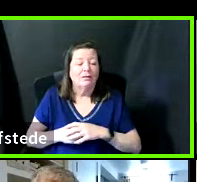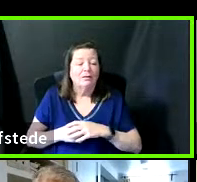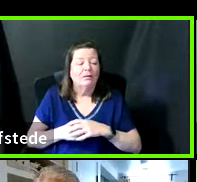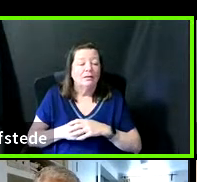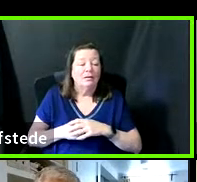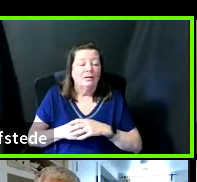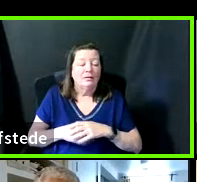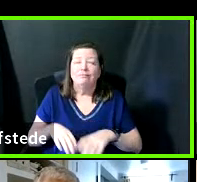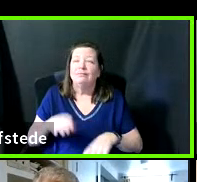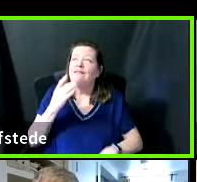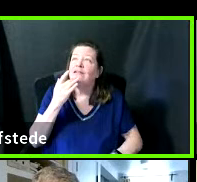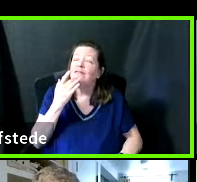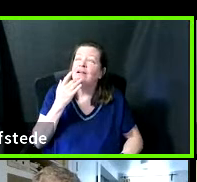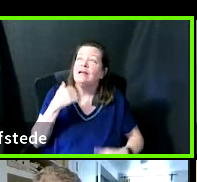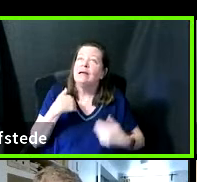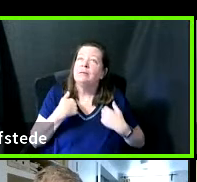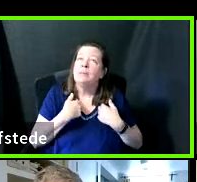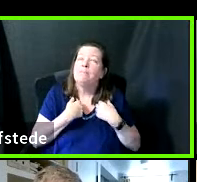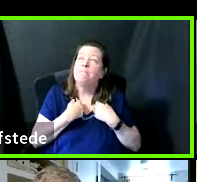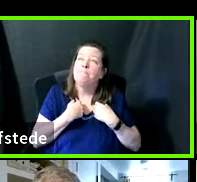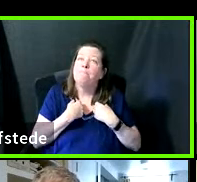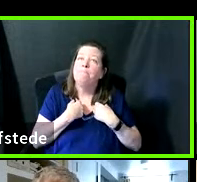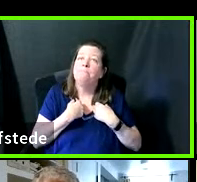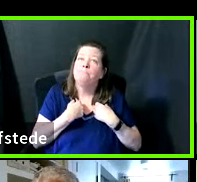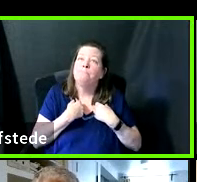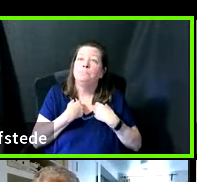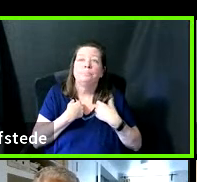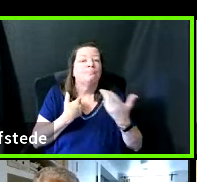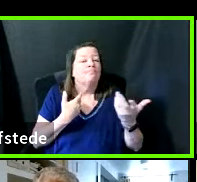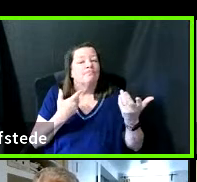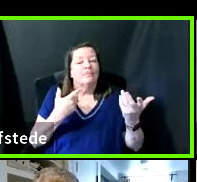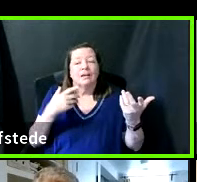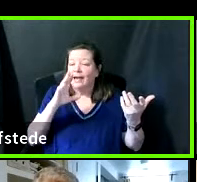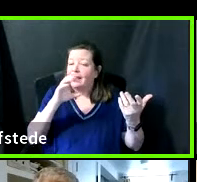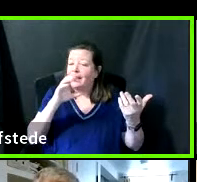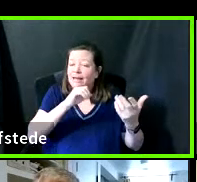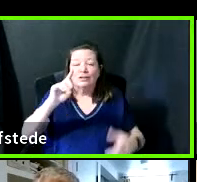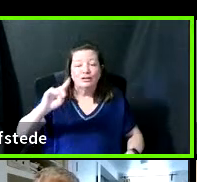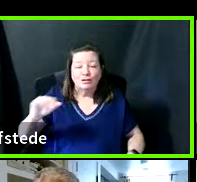Boy, favorite animal, I will have to go with dog.